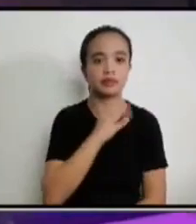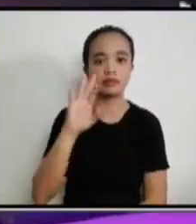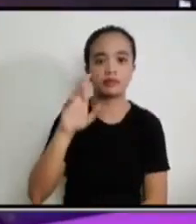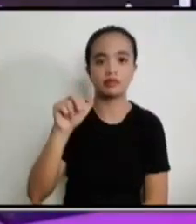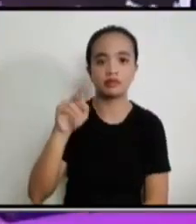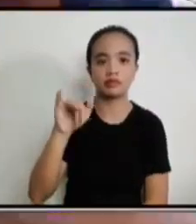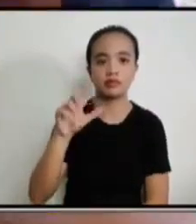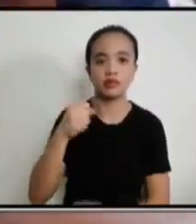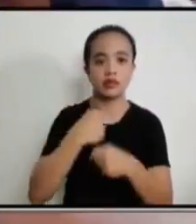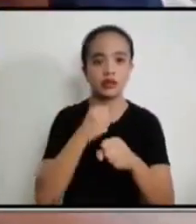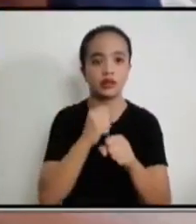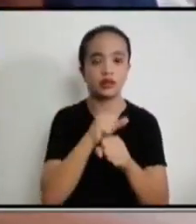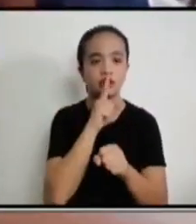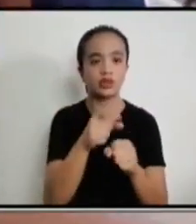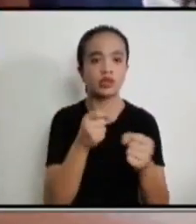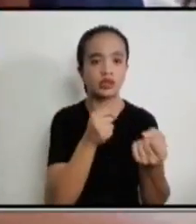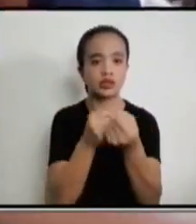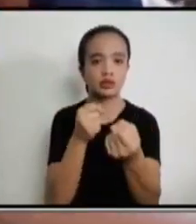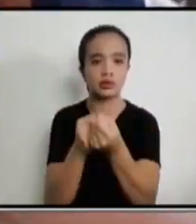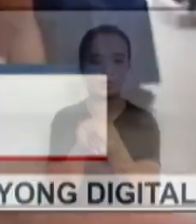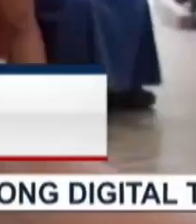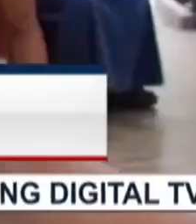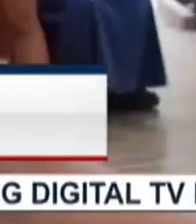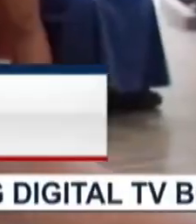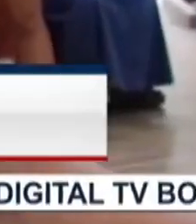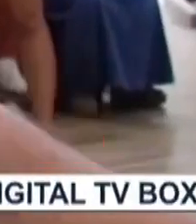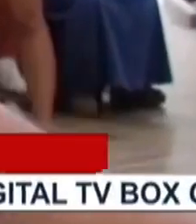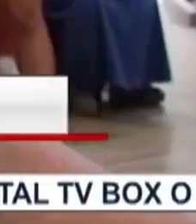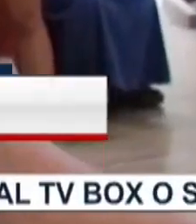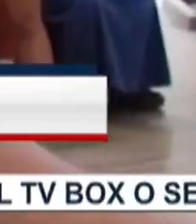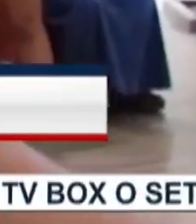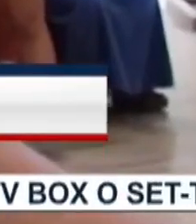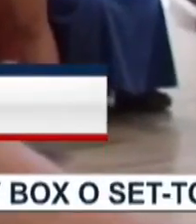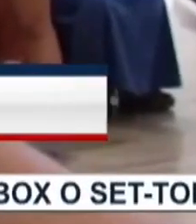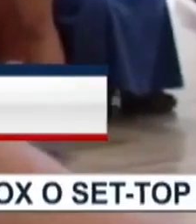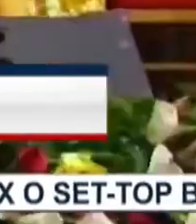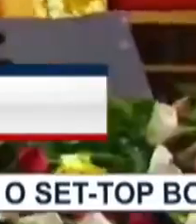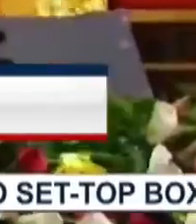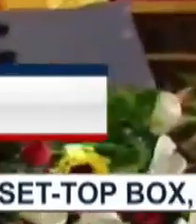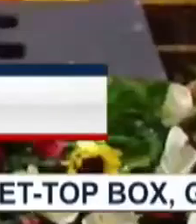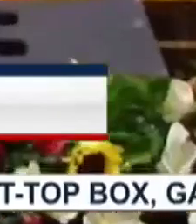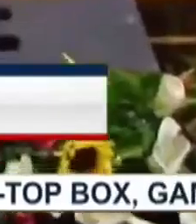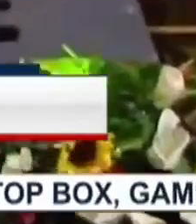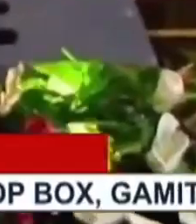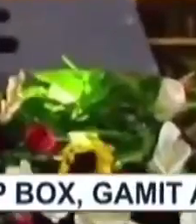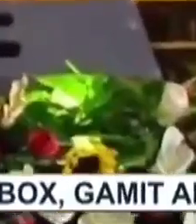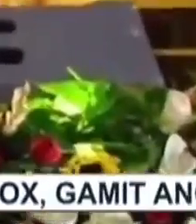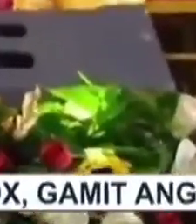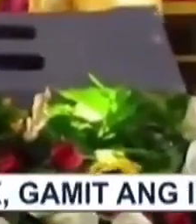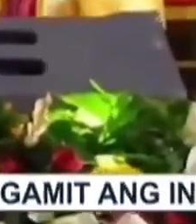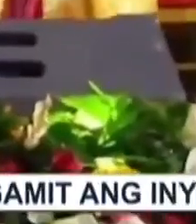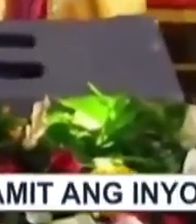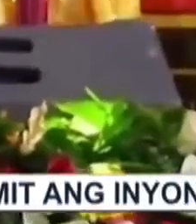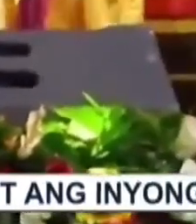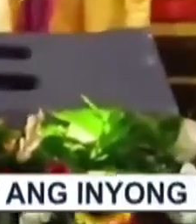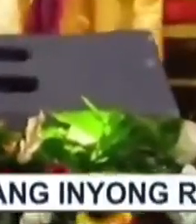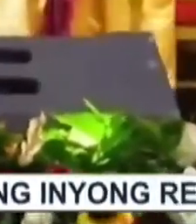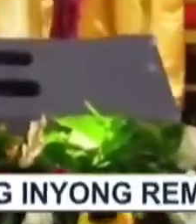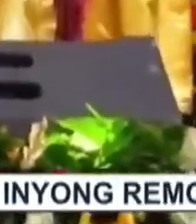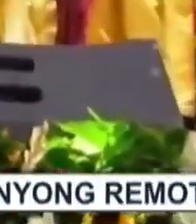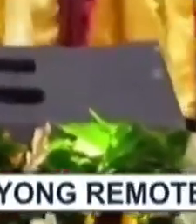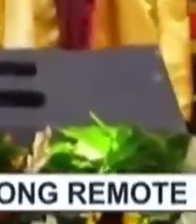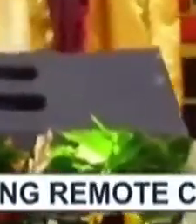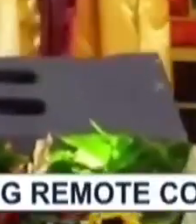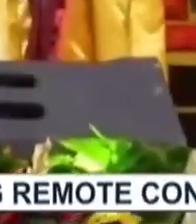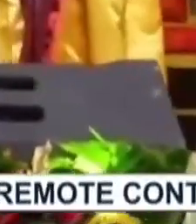sa universidad. Lagi naman ako nasa likuran ng science and technology. In fact, ako yung nag-sponsor ng budget ng Department of Science